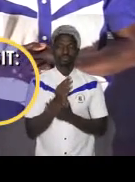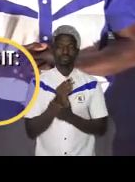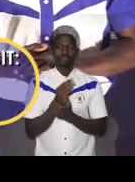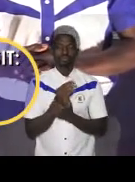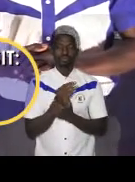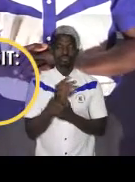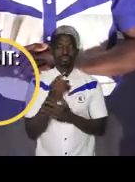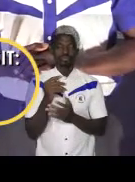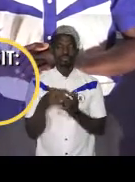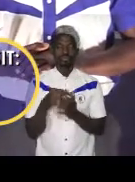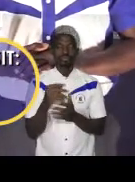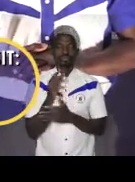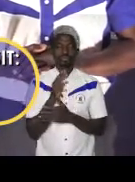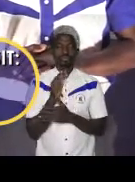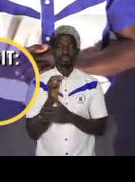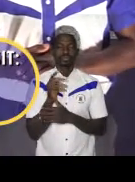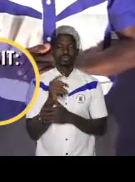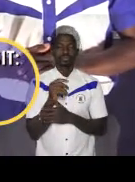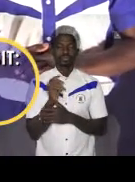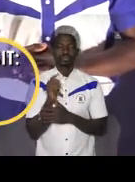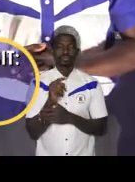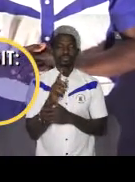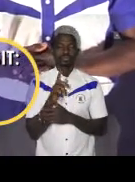bit.ly/LASUBEB-TESTS. The link again is